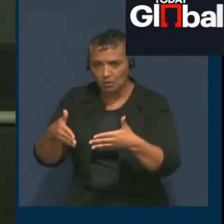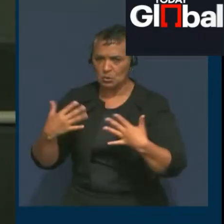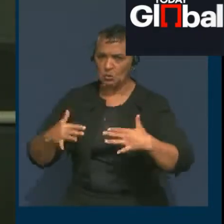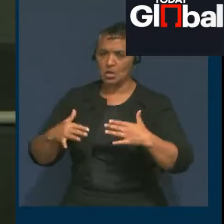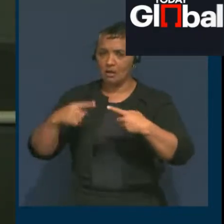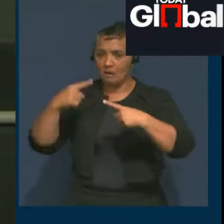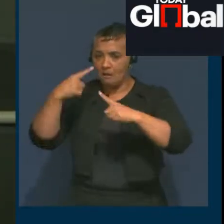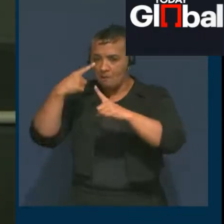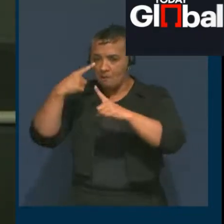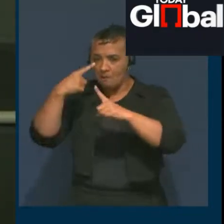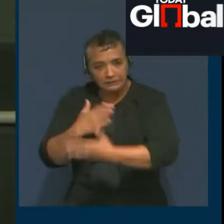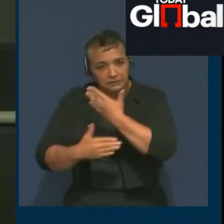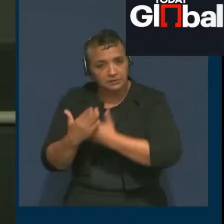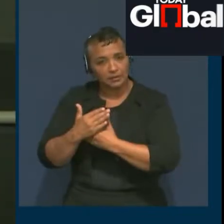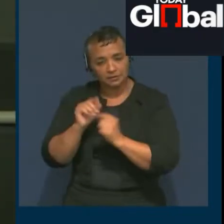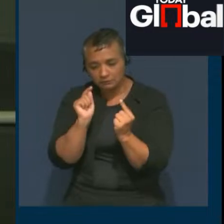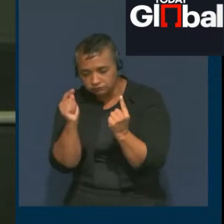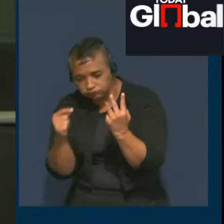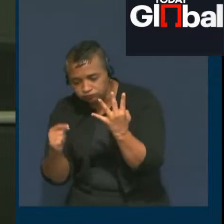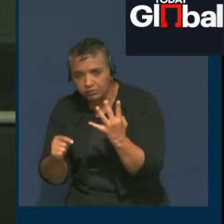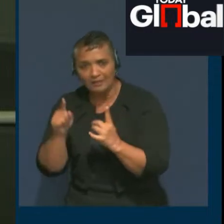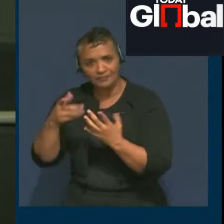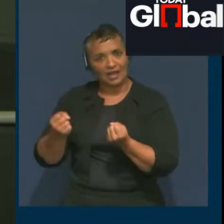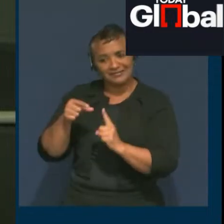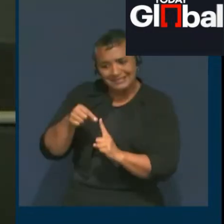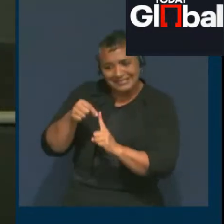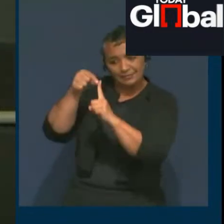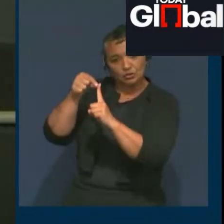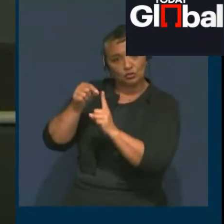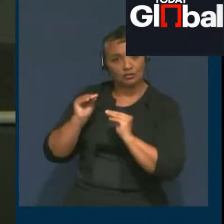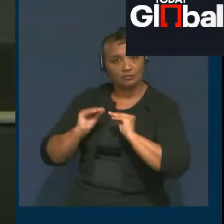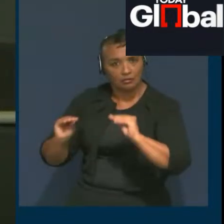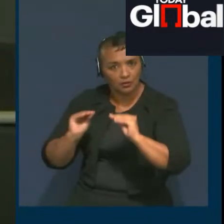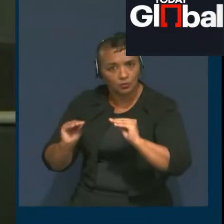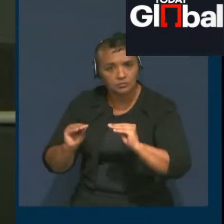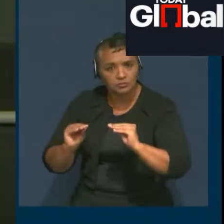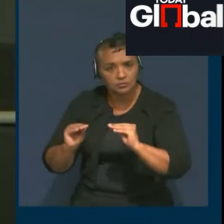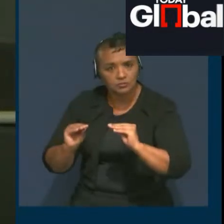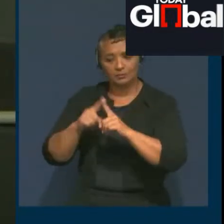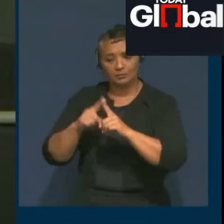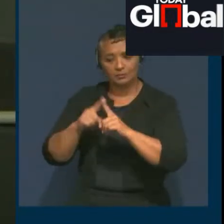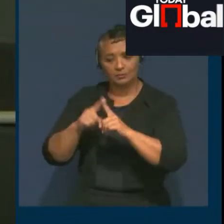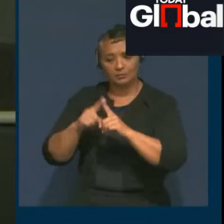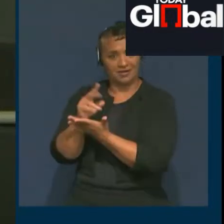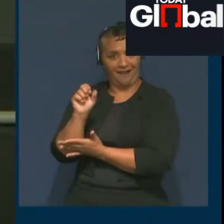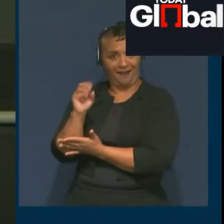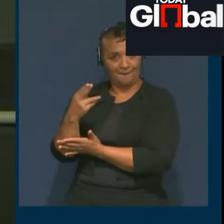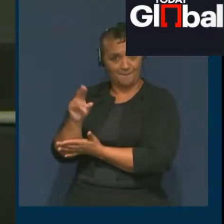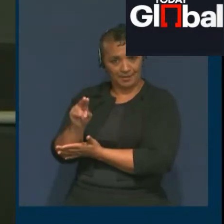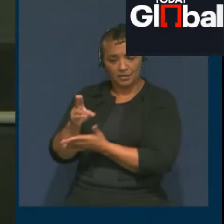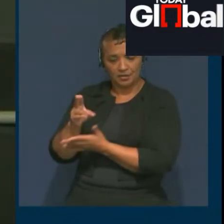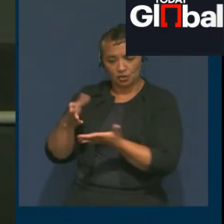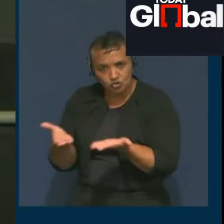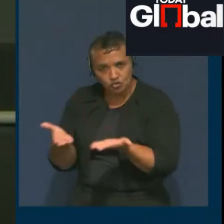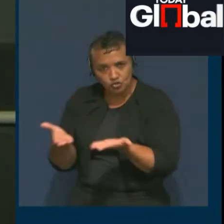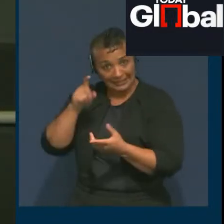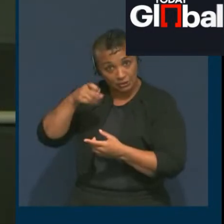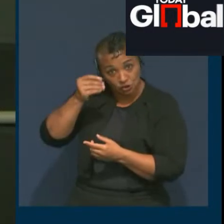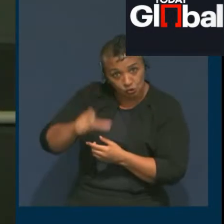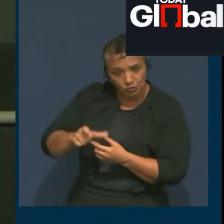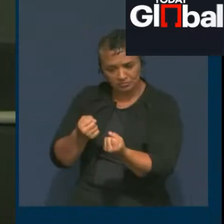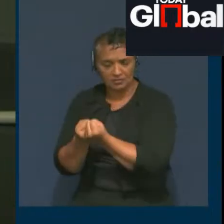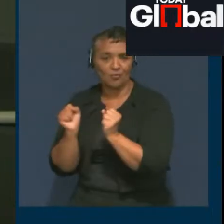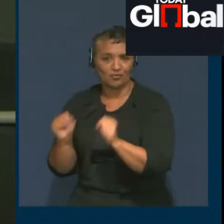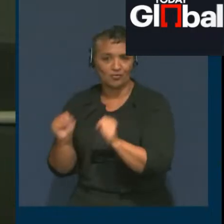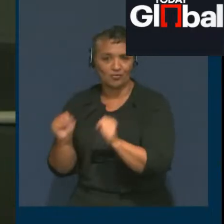multiple educational disabilities, providing specialized educational and rehabilitative services that respond to the needs of its students. The State of Qatar